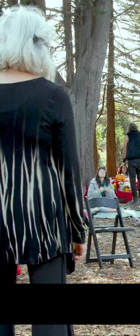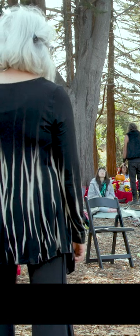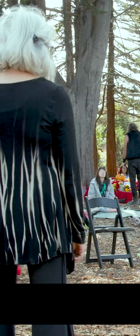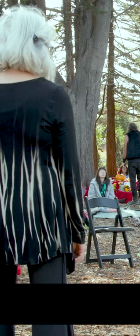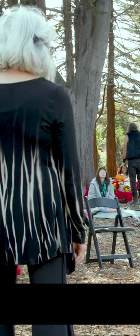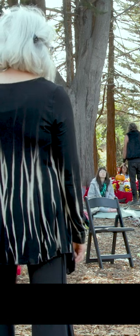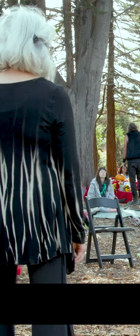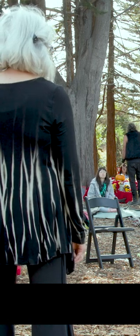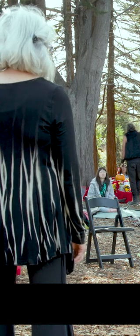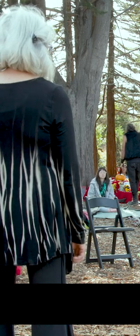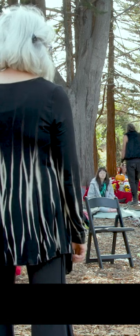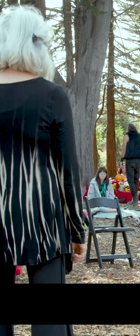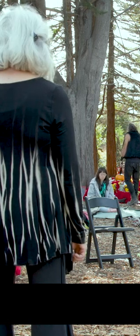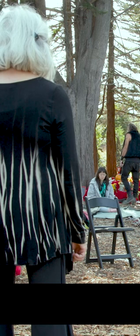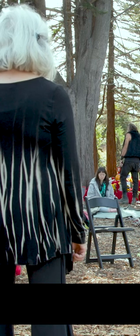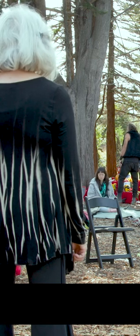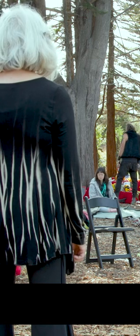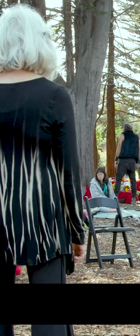Jean Marie Zerguer,